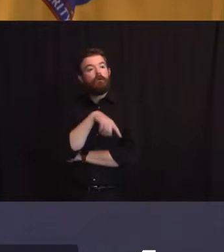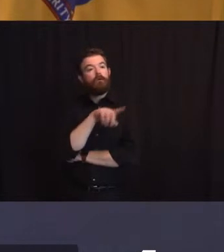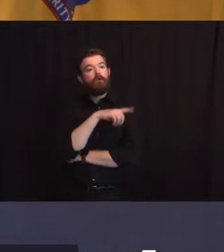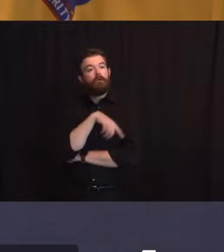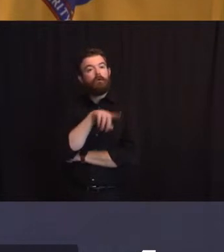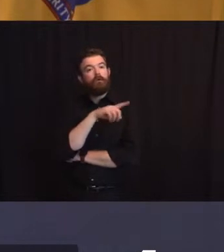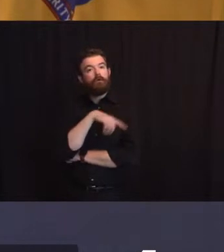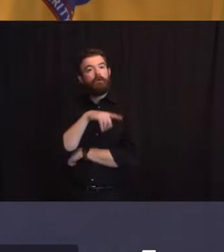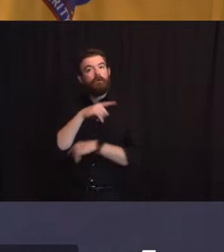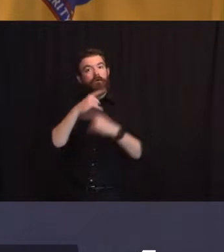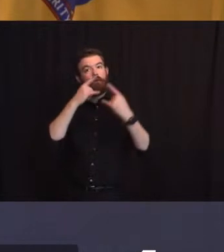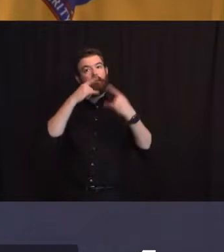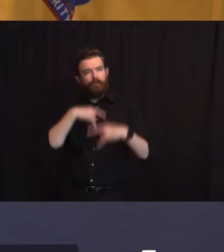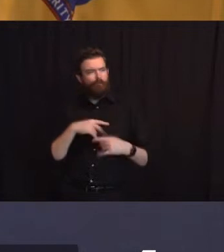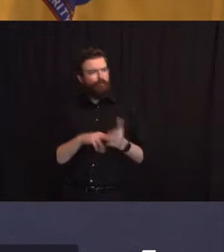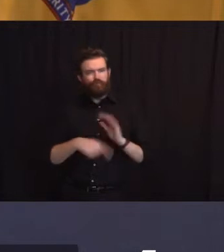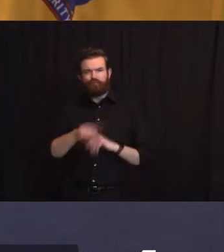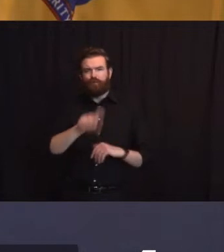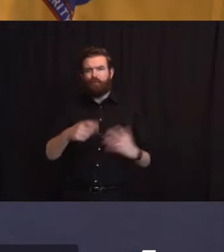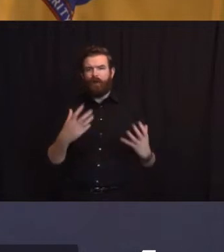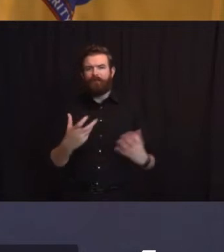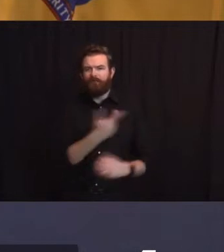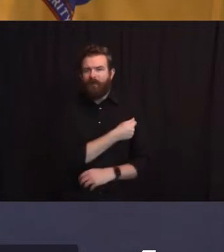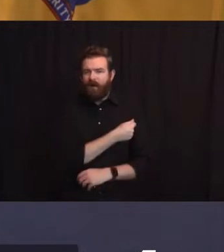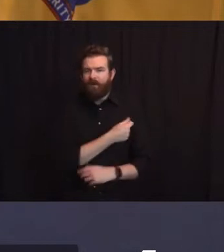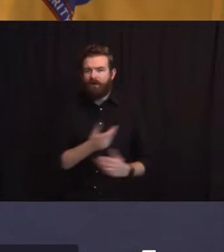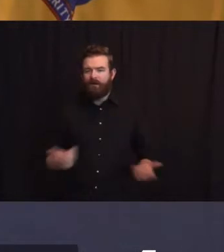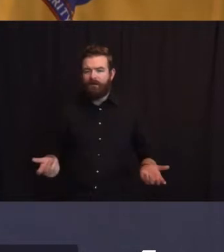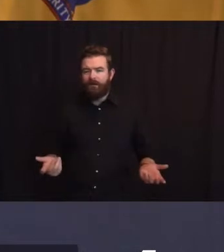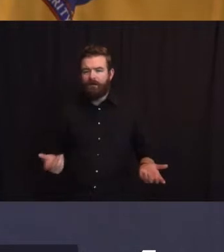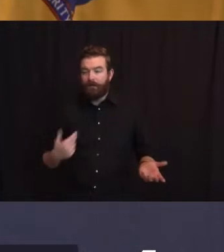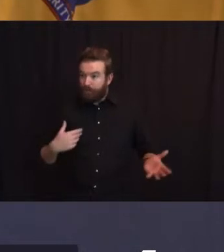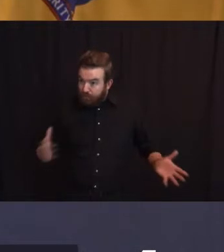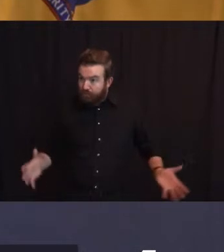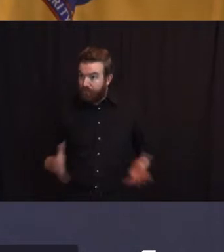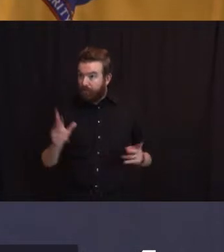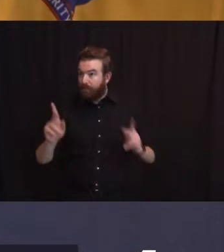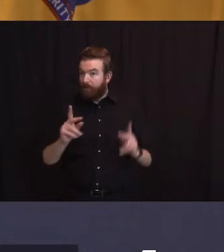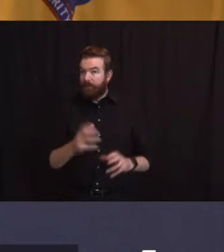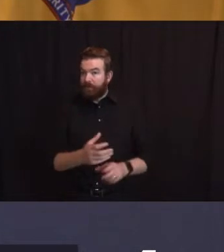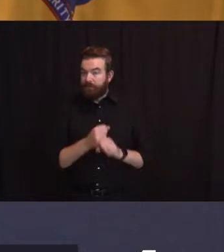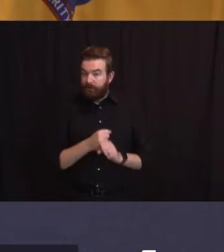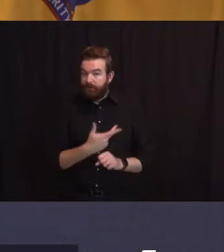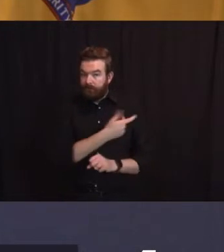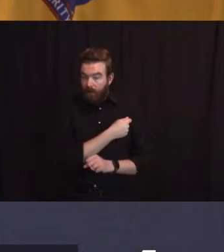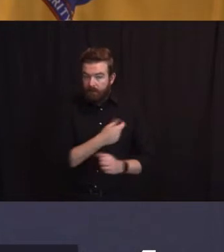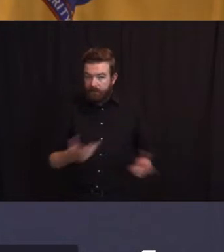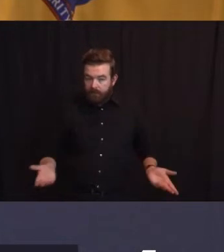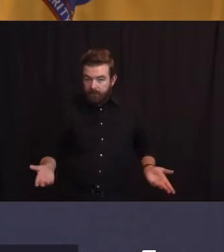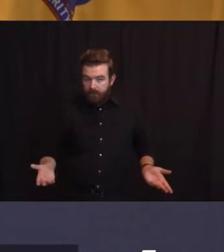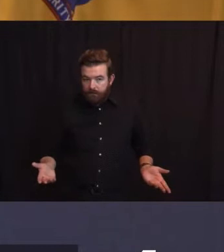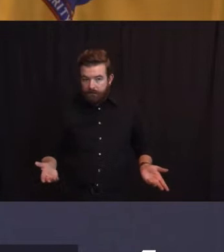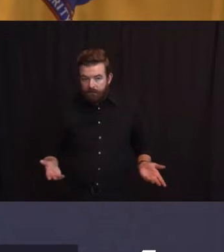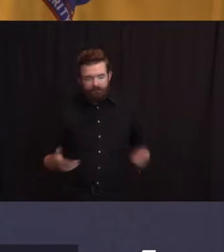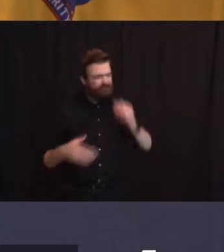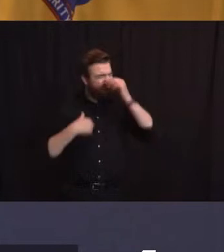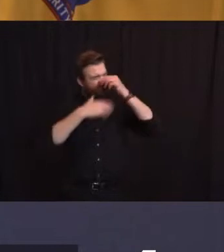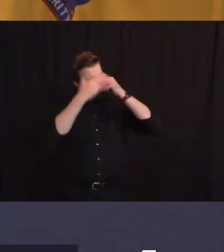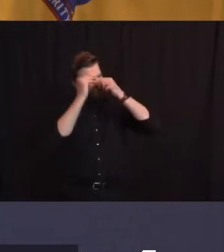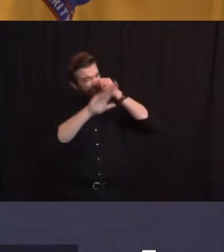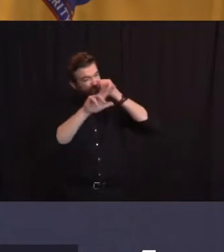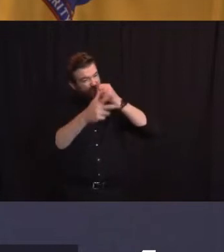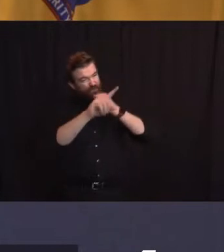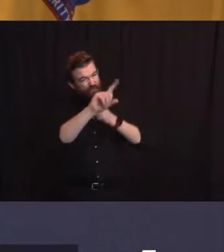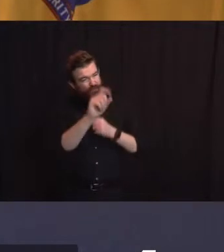possible. And I wrote the word tools down for your third question, but I forget what the question was. I apologize. On the public